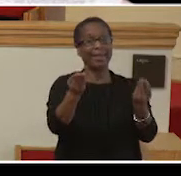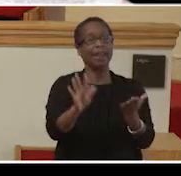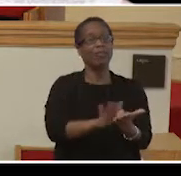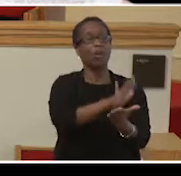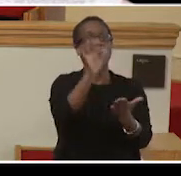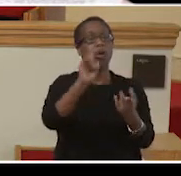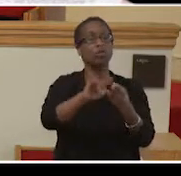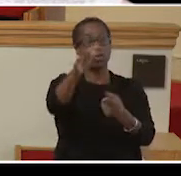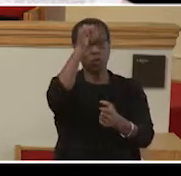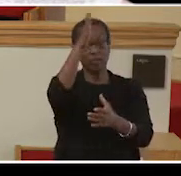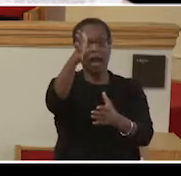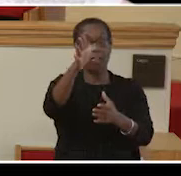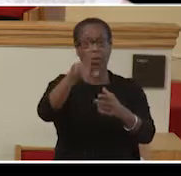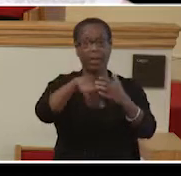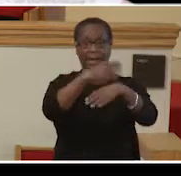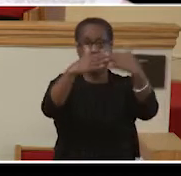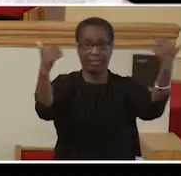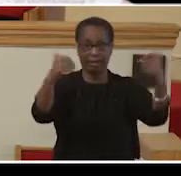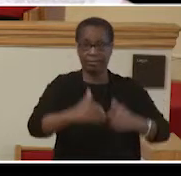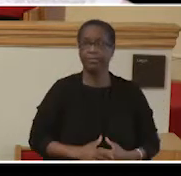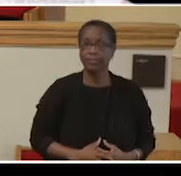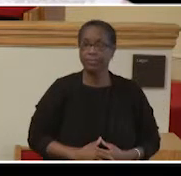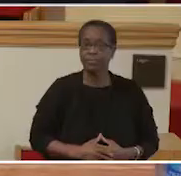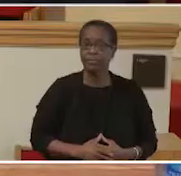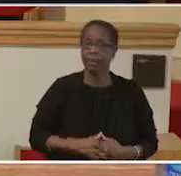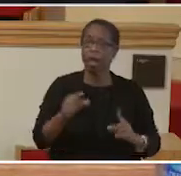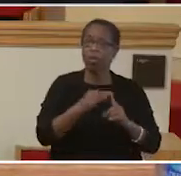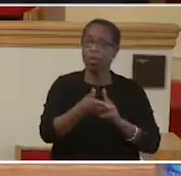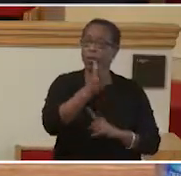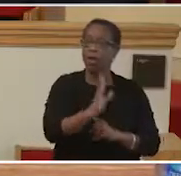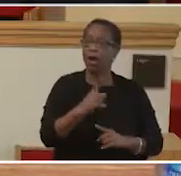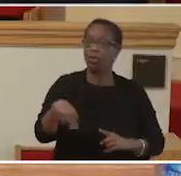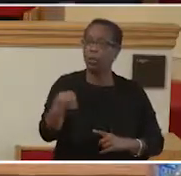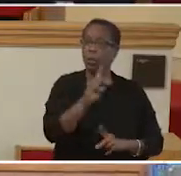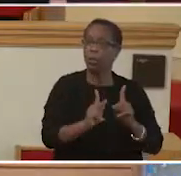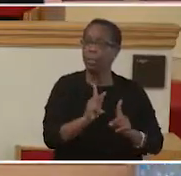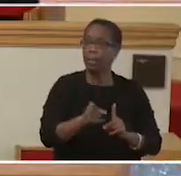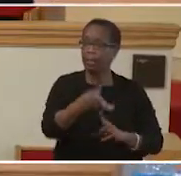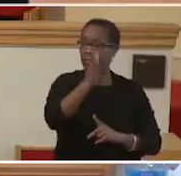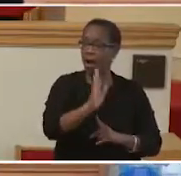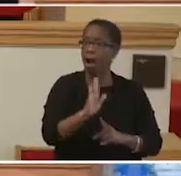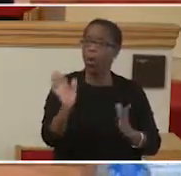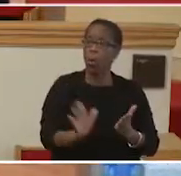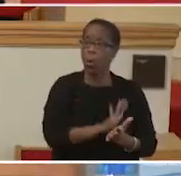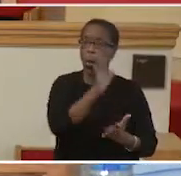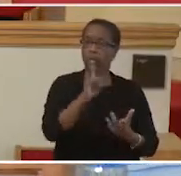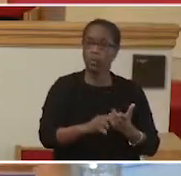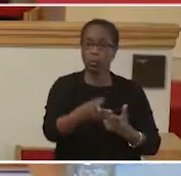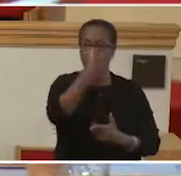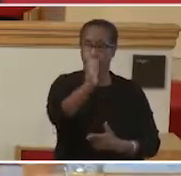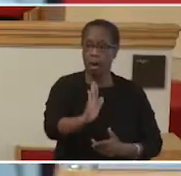your Father in heaven. Amen. The word of God for the people of God. Glory be to God.